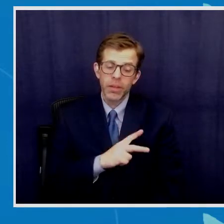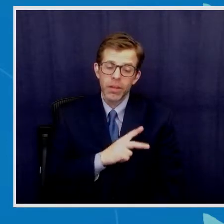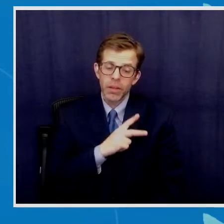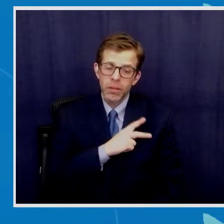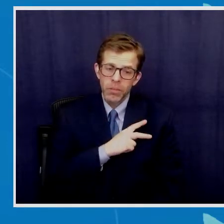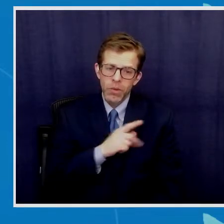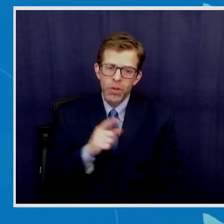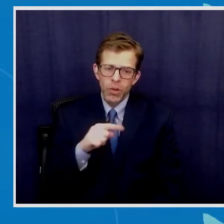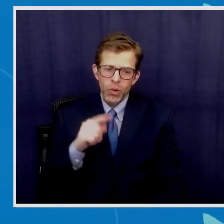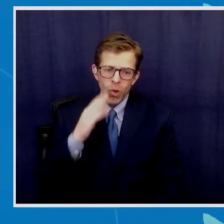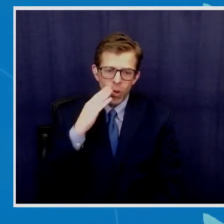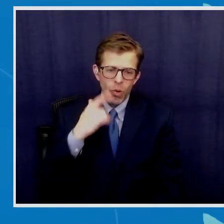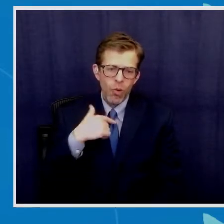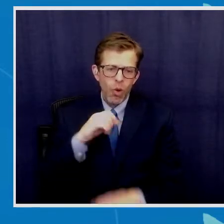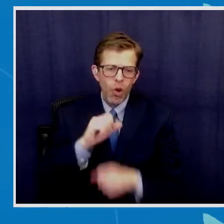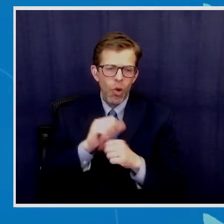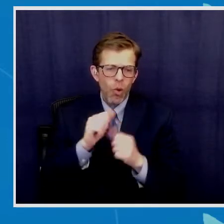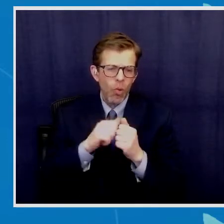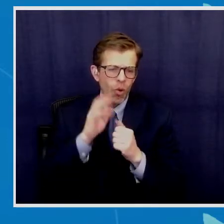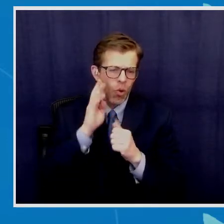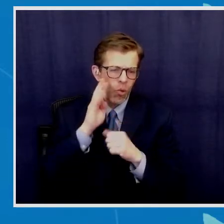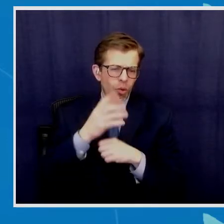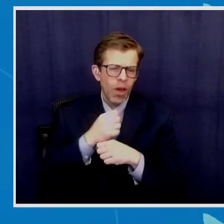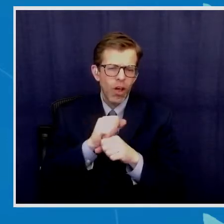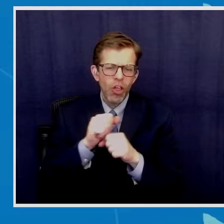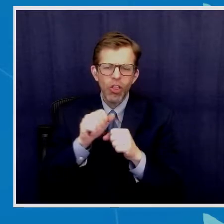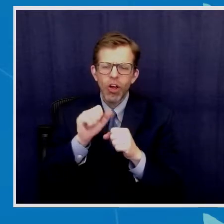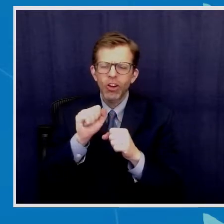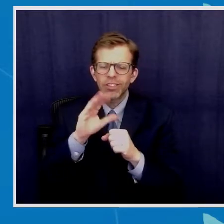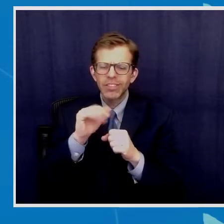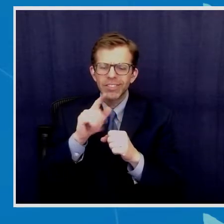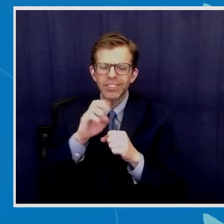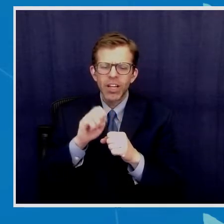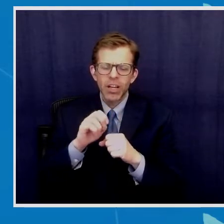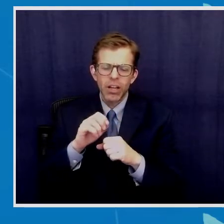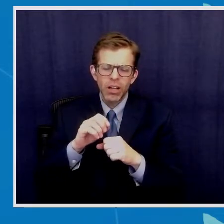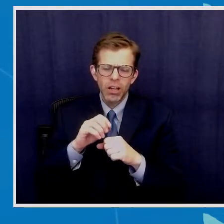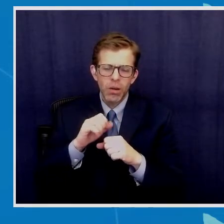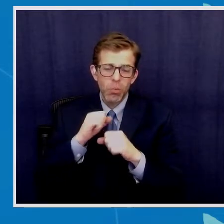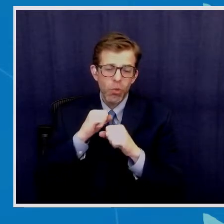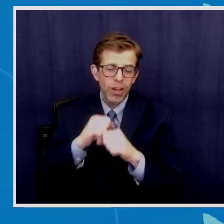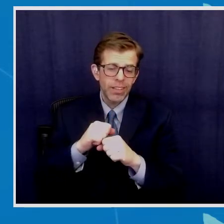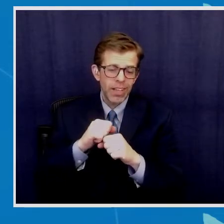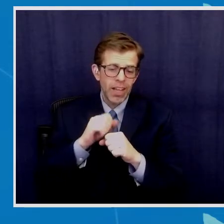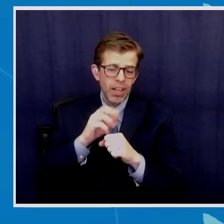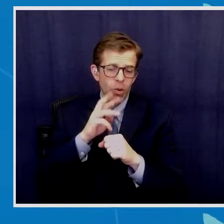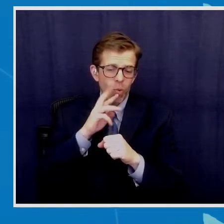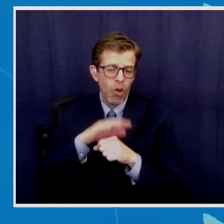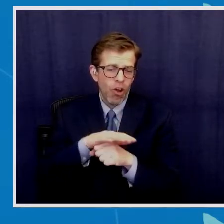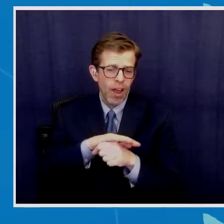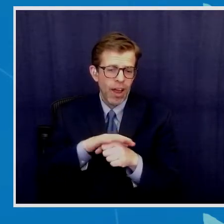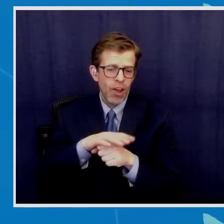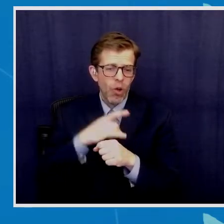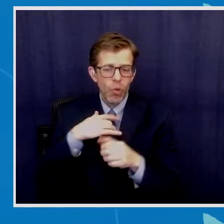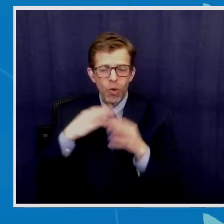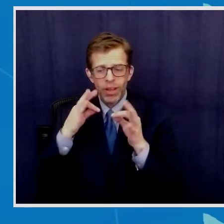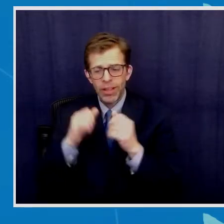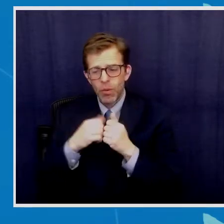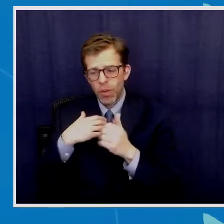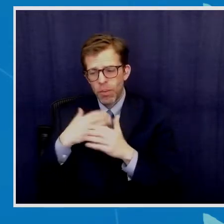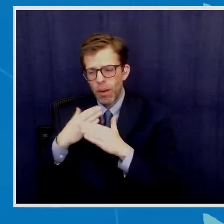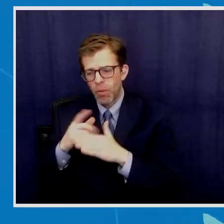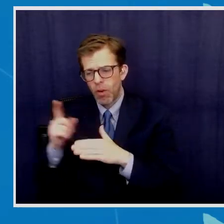I work in creating large-scale, highly and fully marine protected areas, and we have decided with my partner, the Pew Charitable